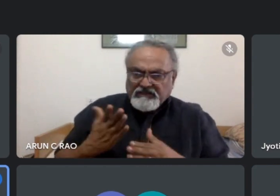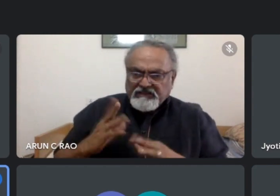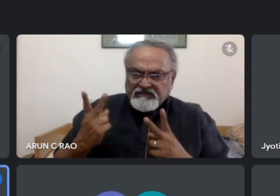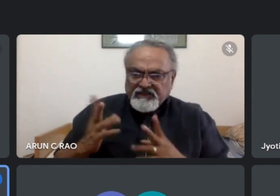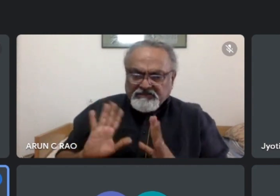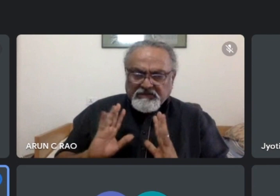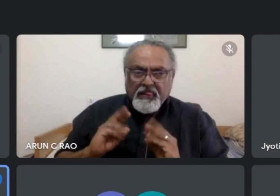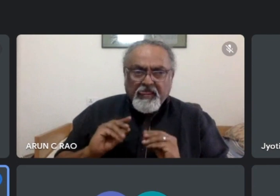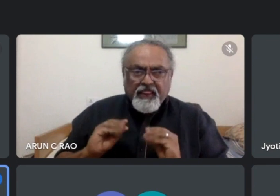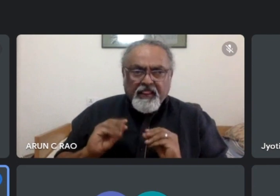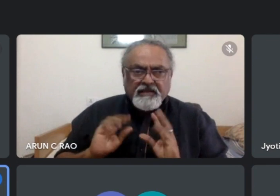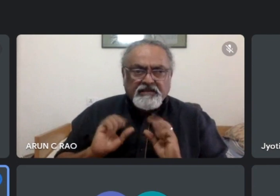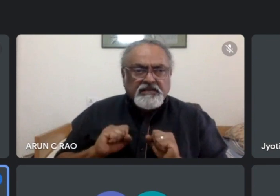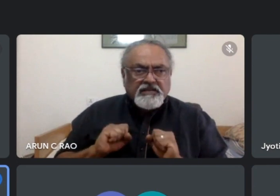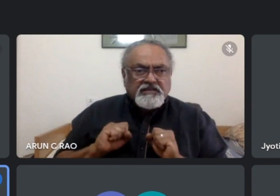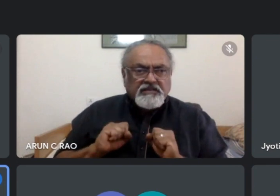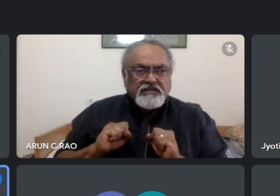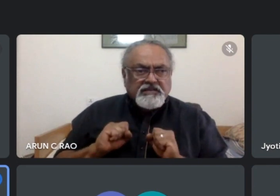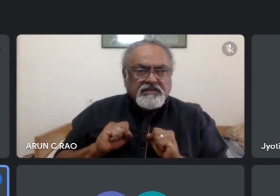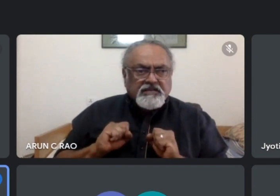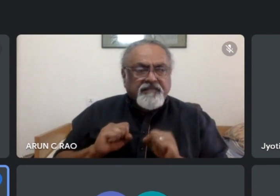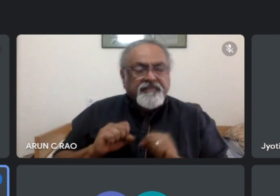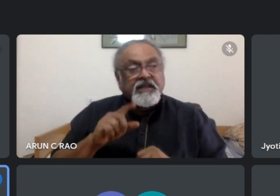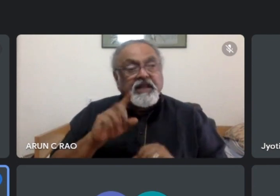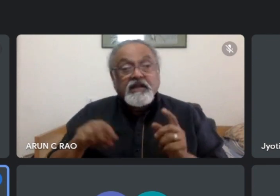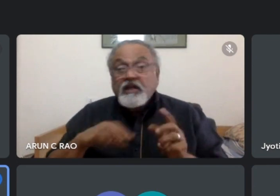they'd see that this